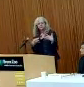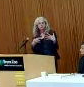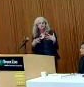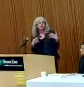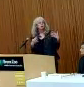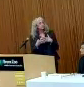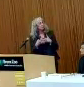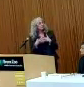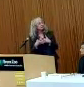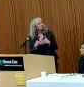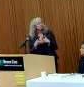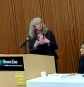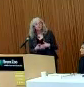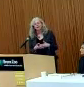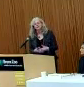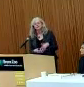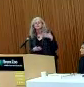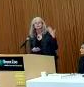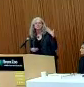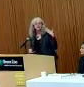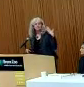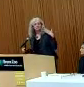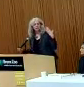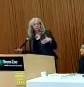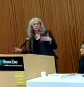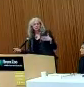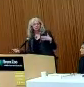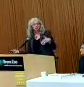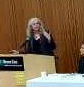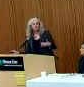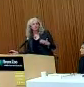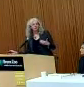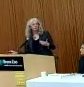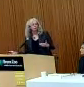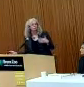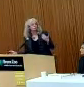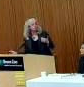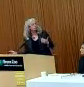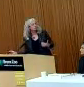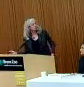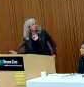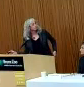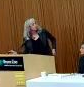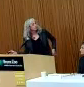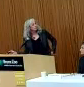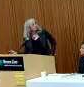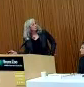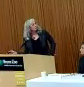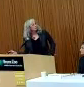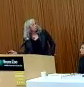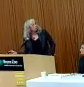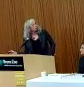reasons are you know come together but the reality is that the there are not enough applicants you know